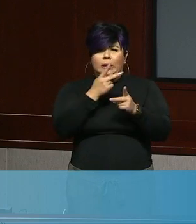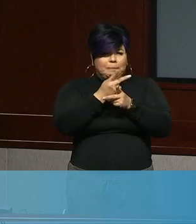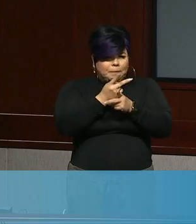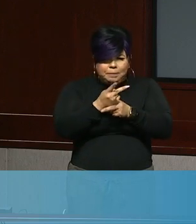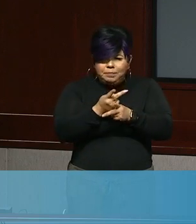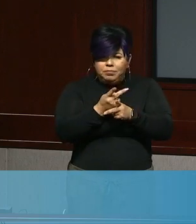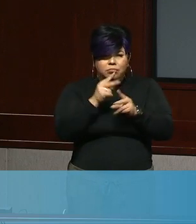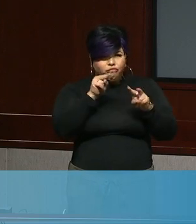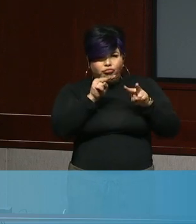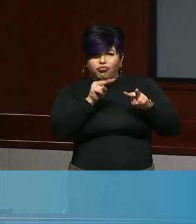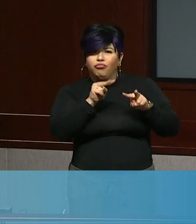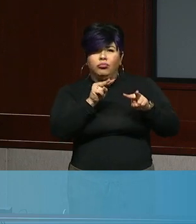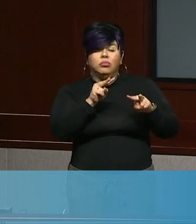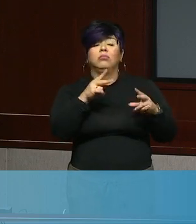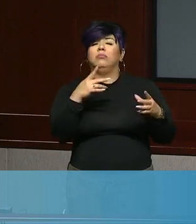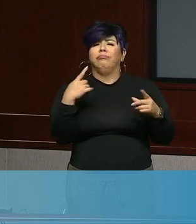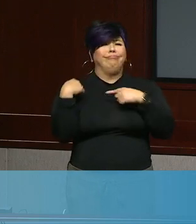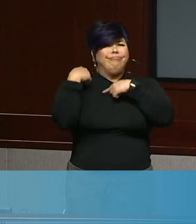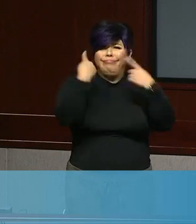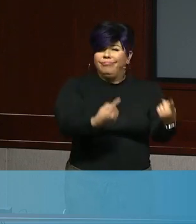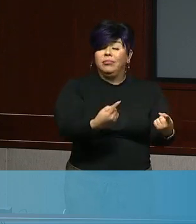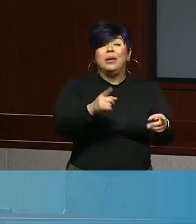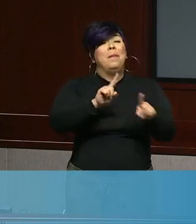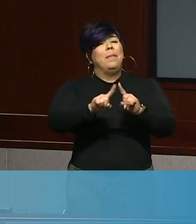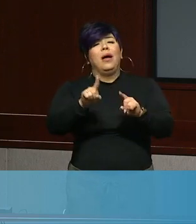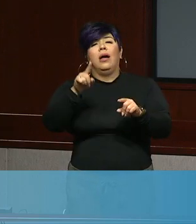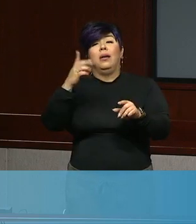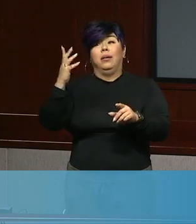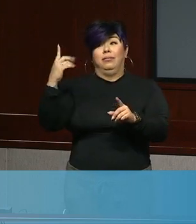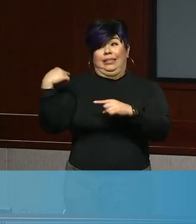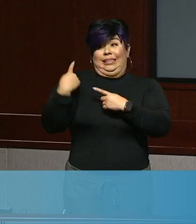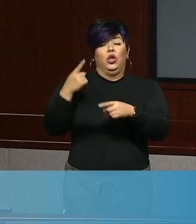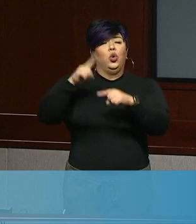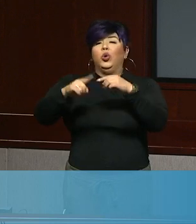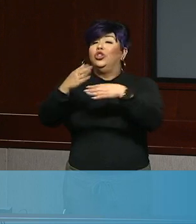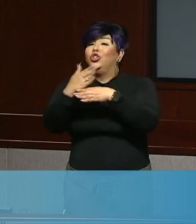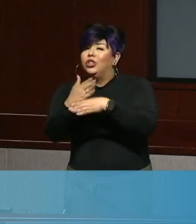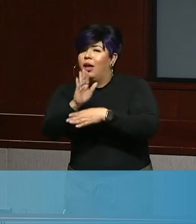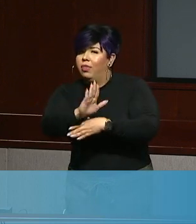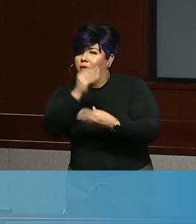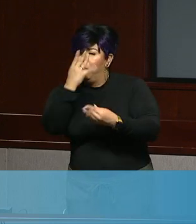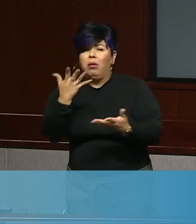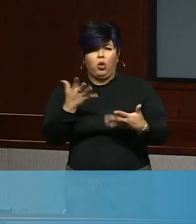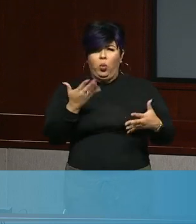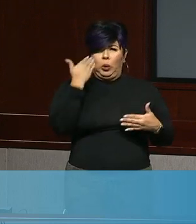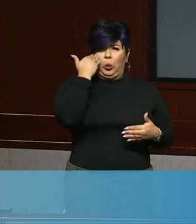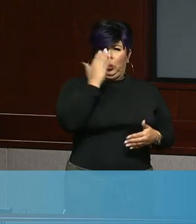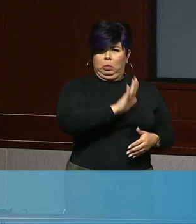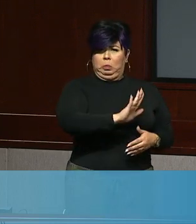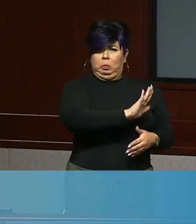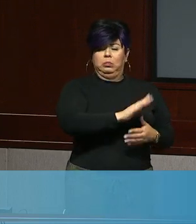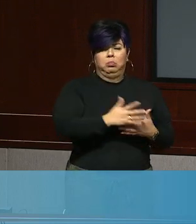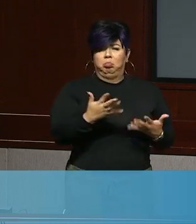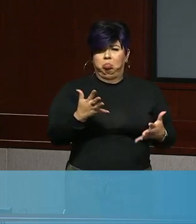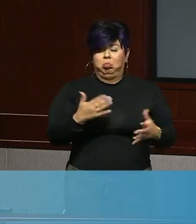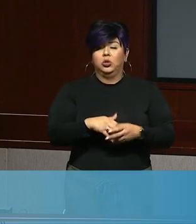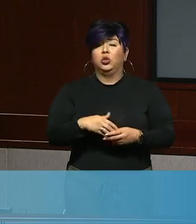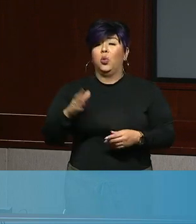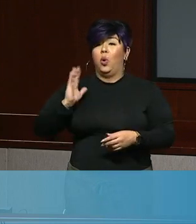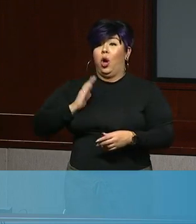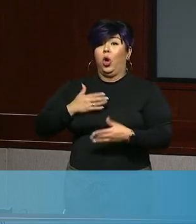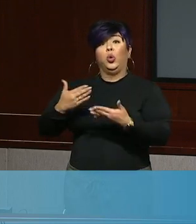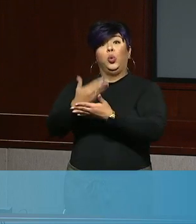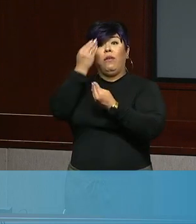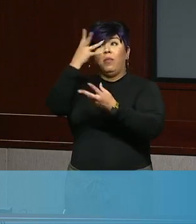the go ahead to be able to provide it publicly. So nothing that we see in our death dashboard, the